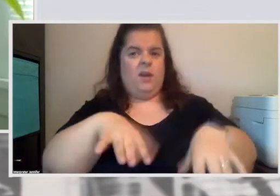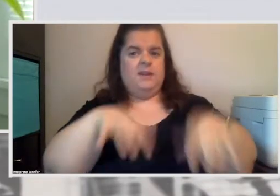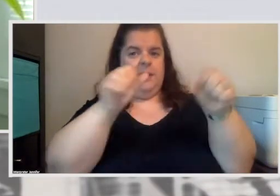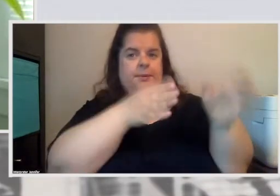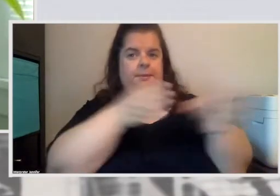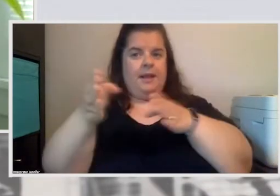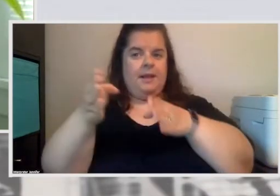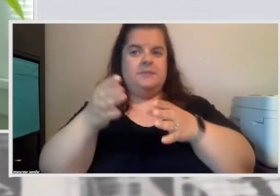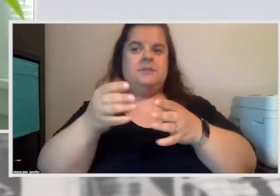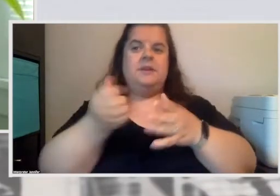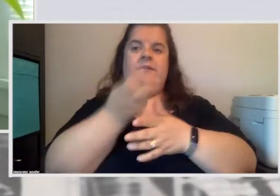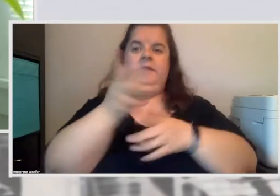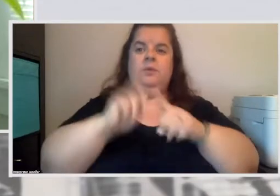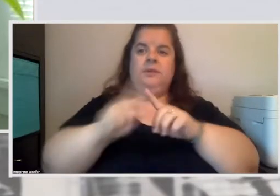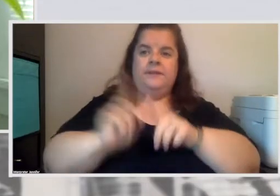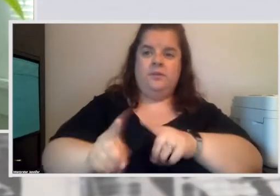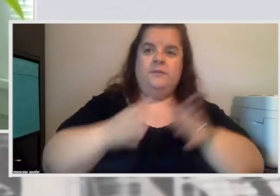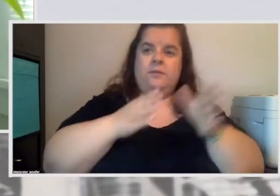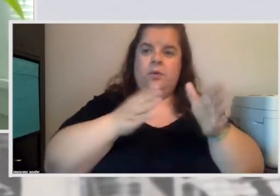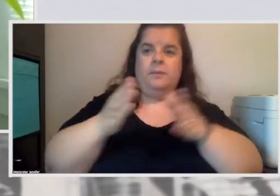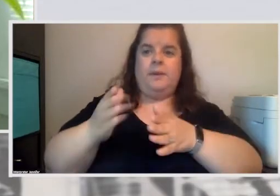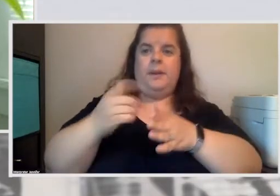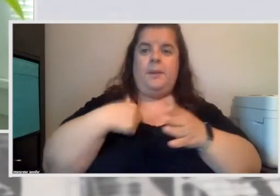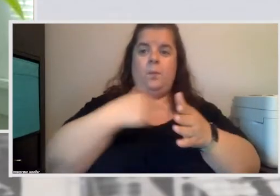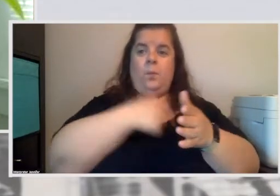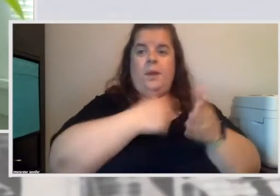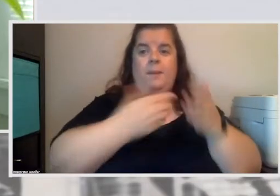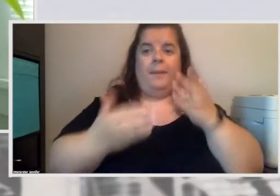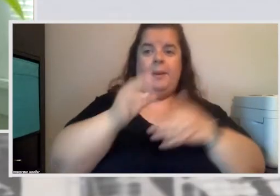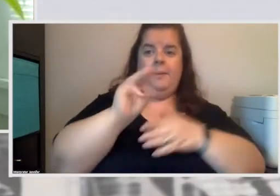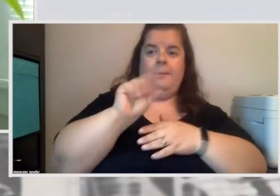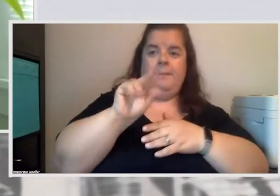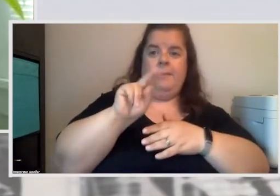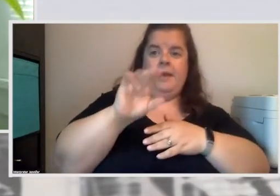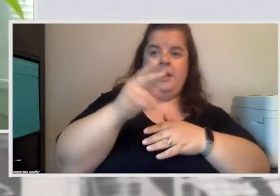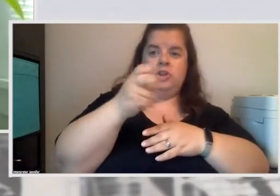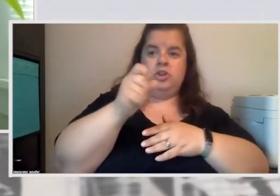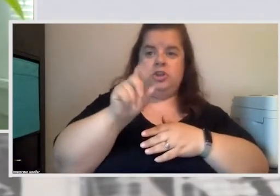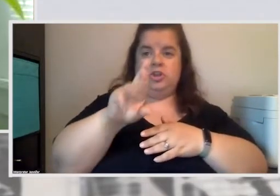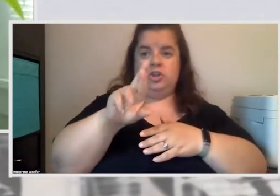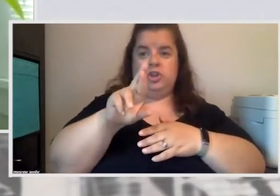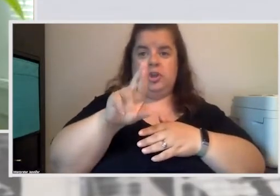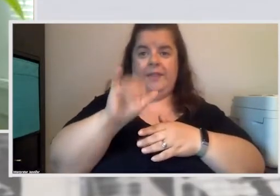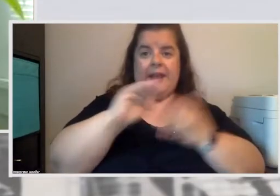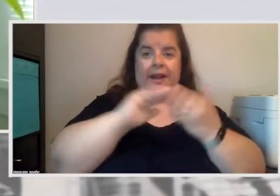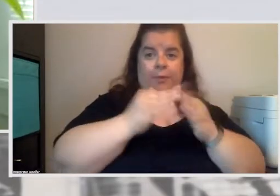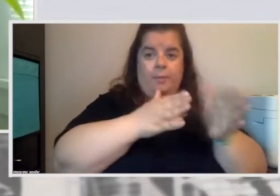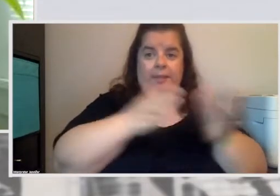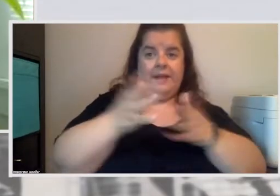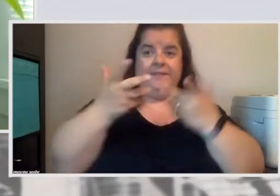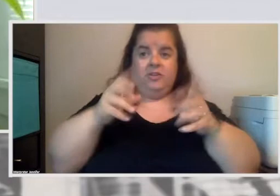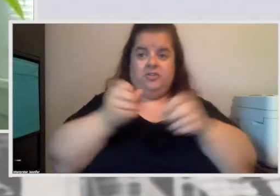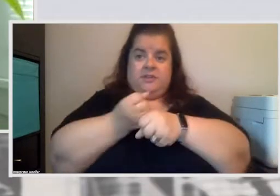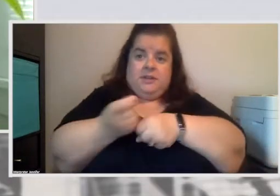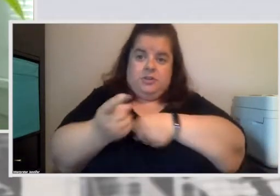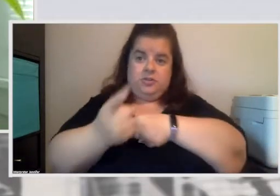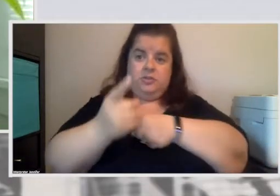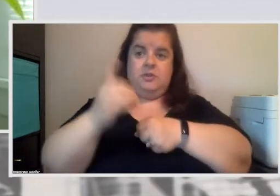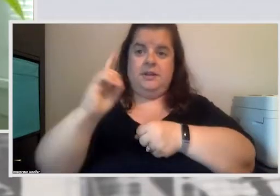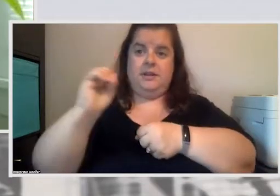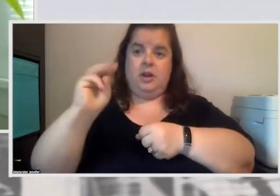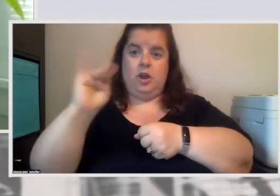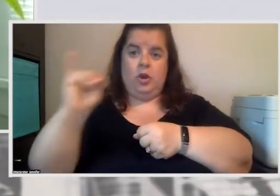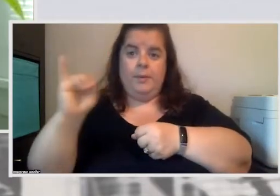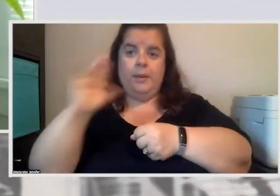few different formats. We may get, like, the Manchester neighborhood plan may get finished, and then the next year the Department of Mobility and Infrastructure may